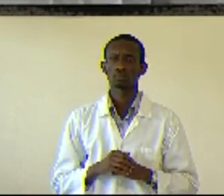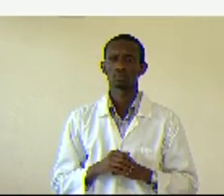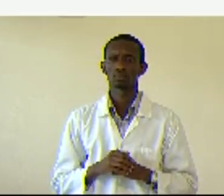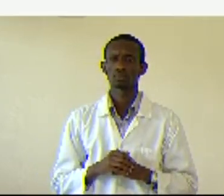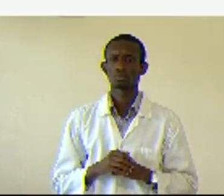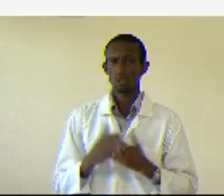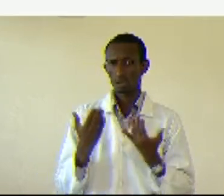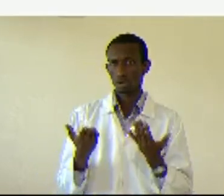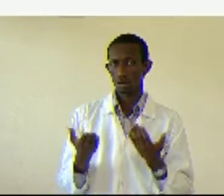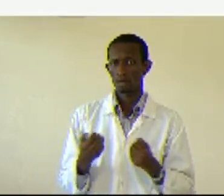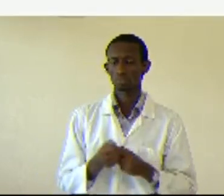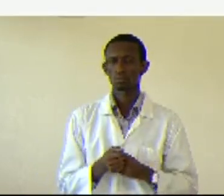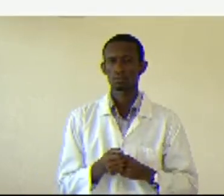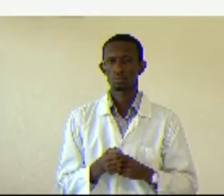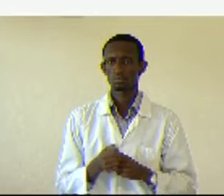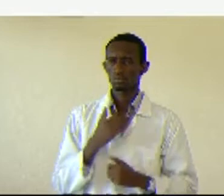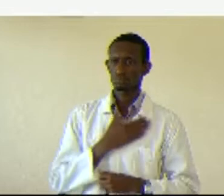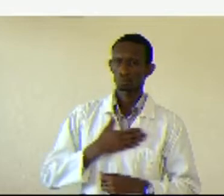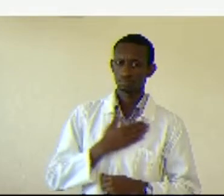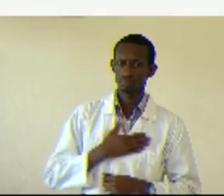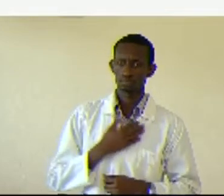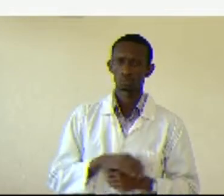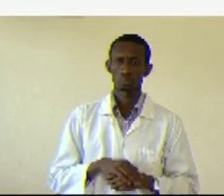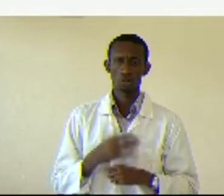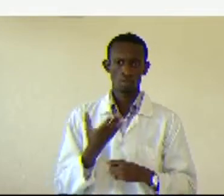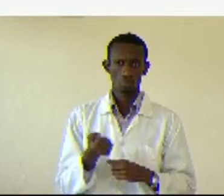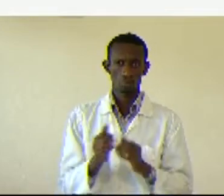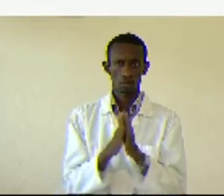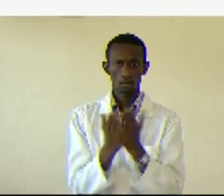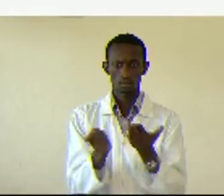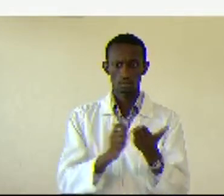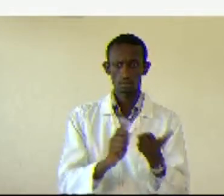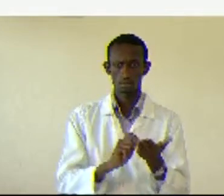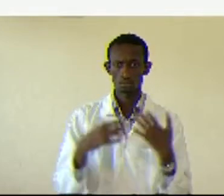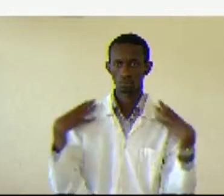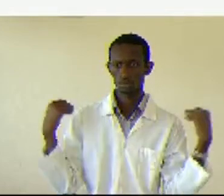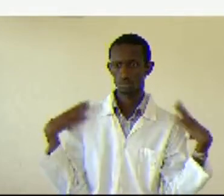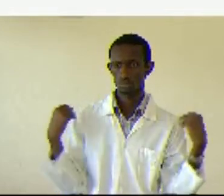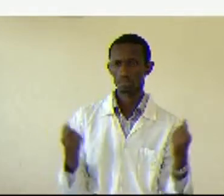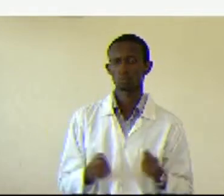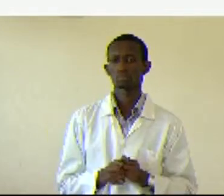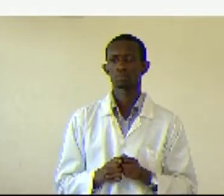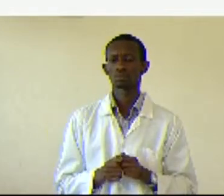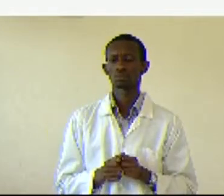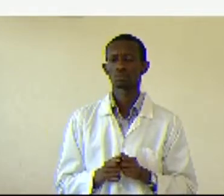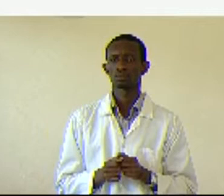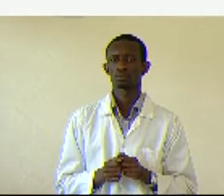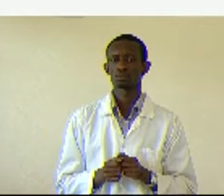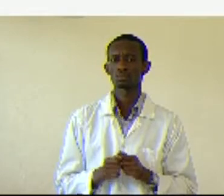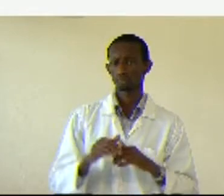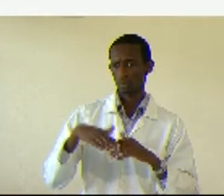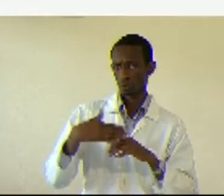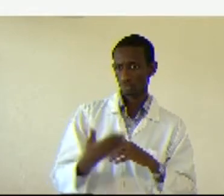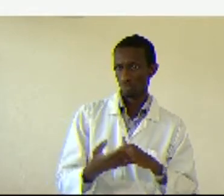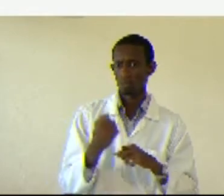Here you are. Please take your exercise book in your pen of course. Then work